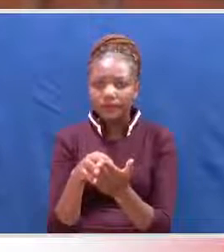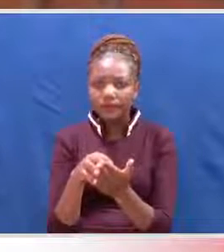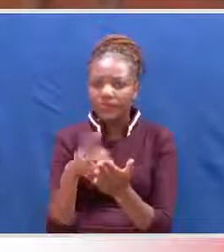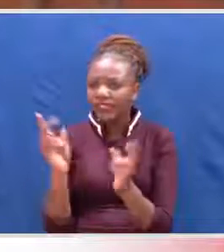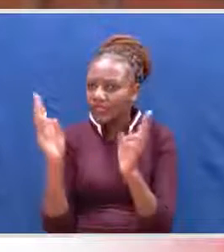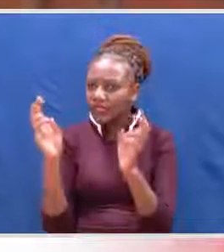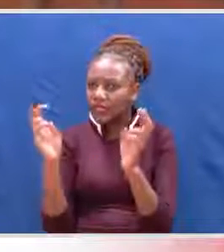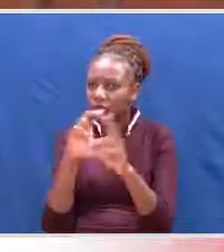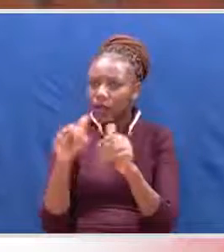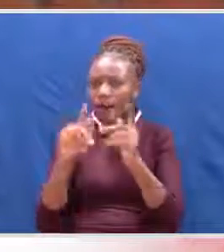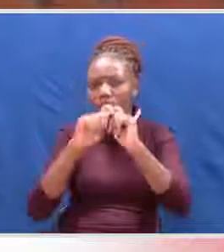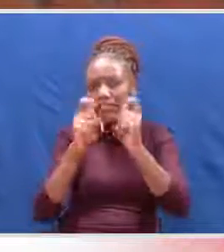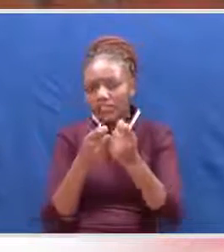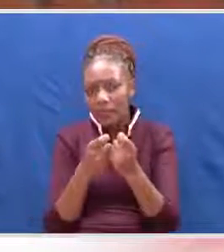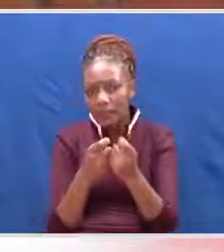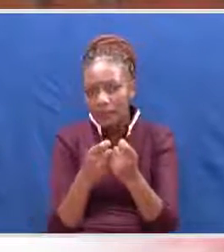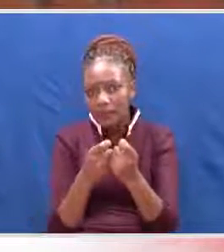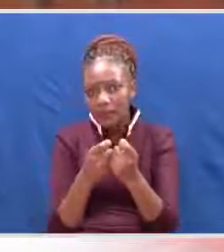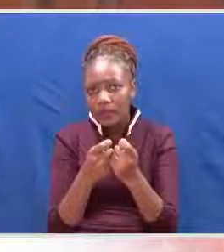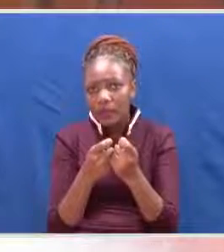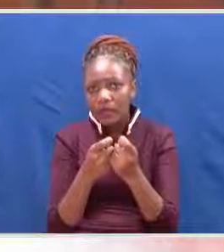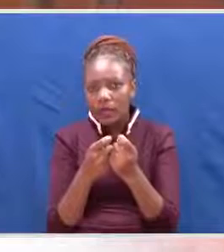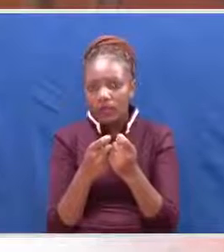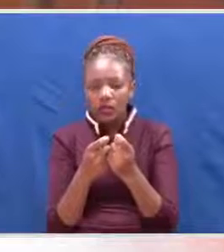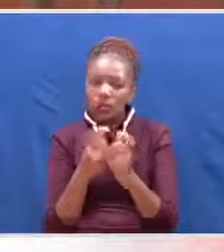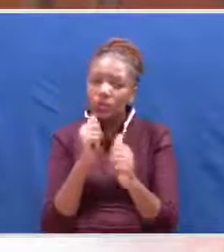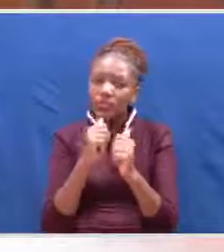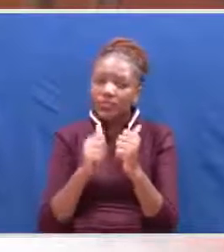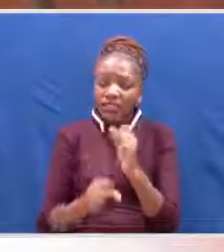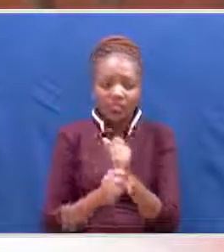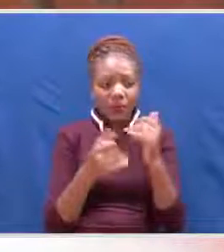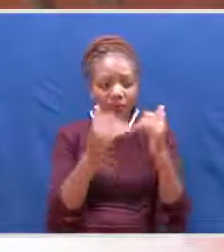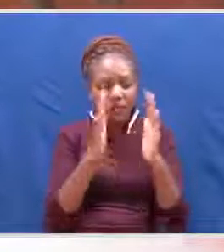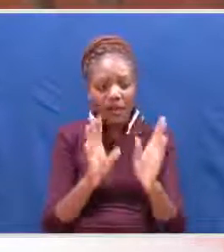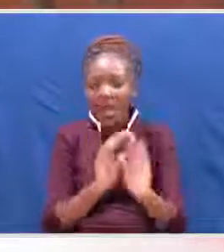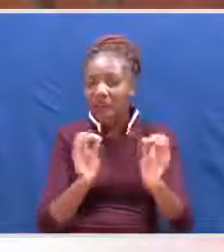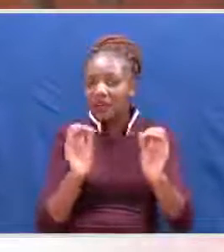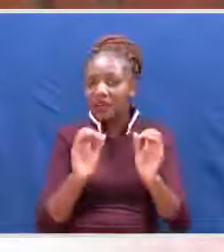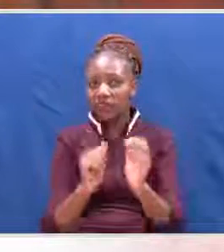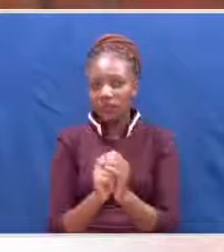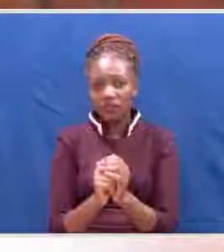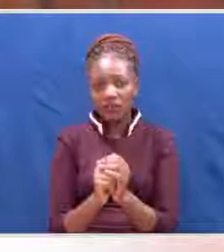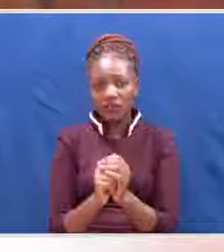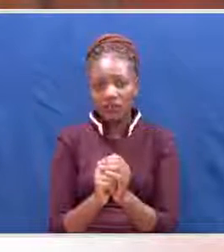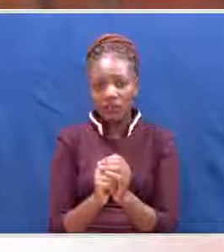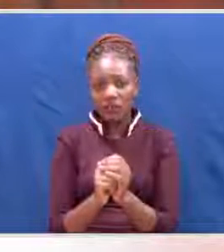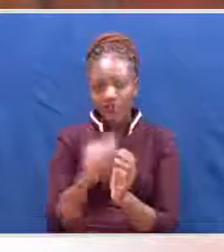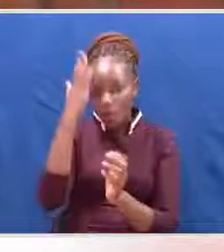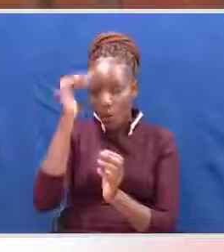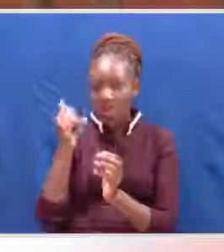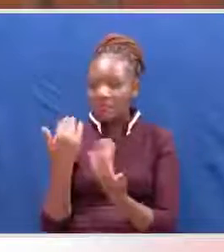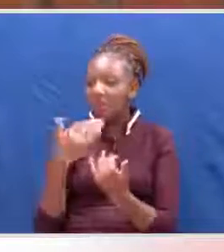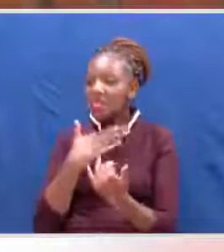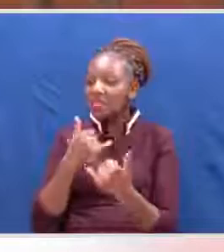issue of the clubs trying to be a little bit unfair, maybe arrogant and dismissive because they no longer want the